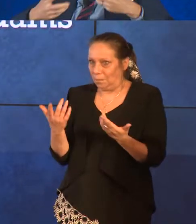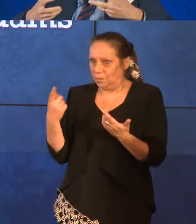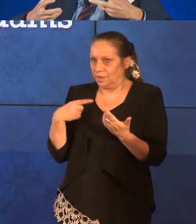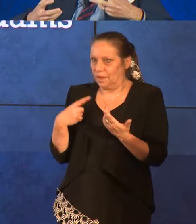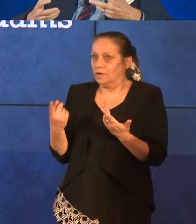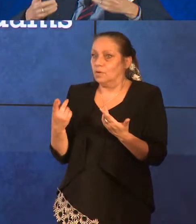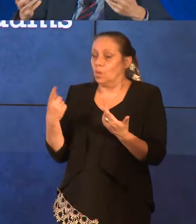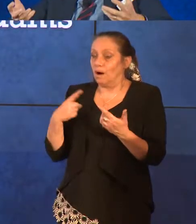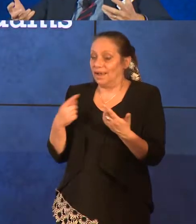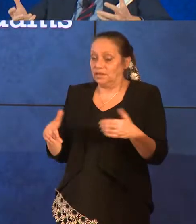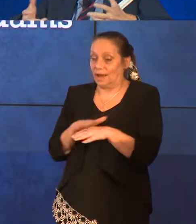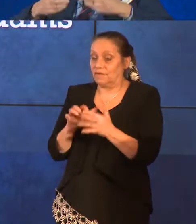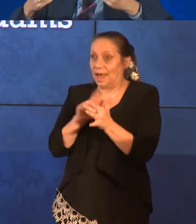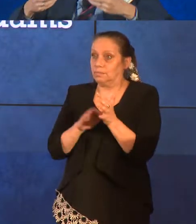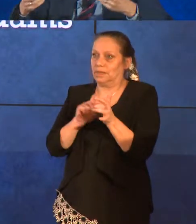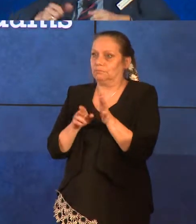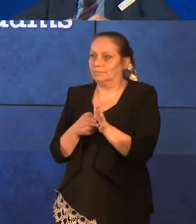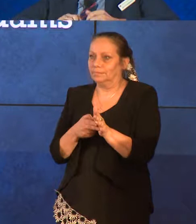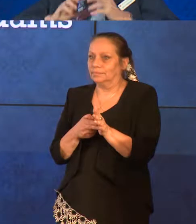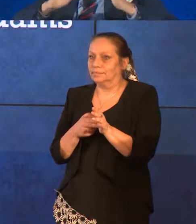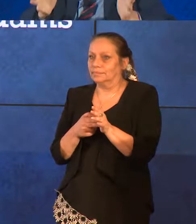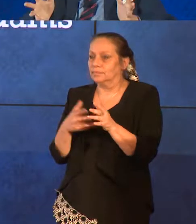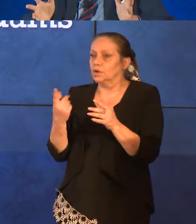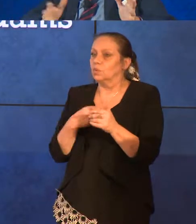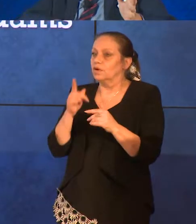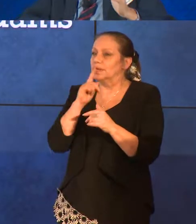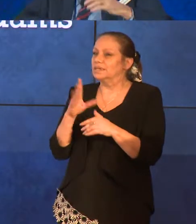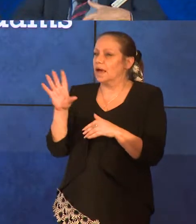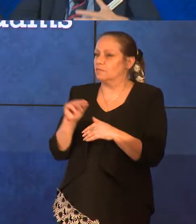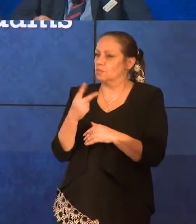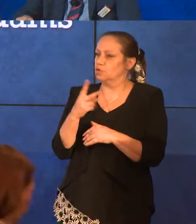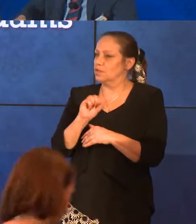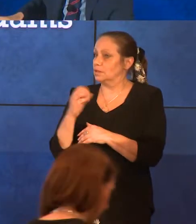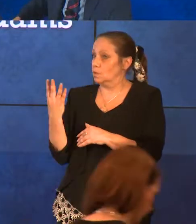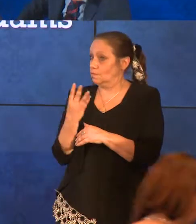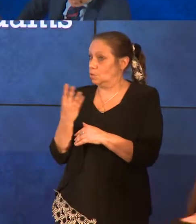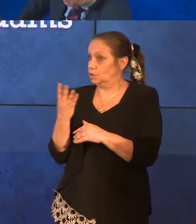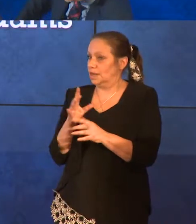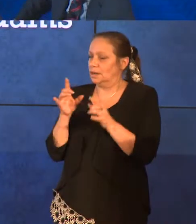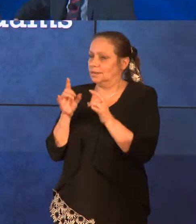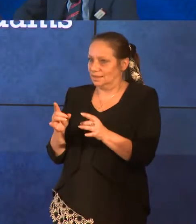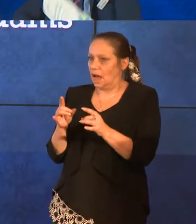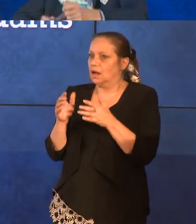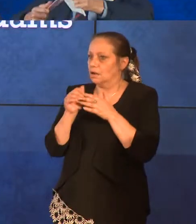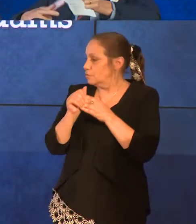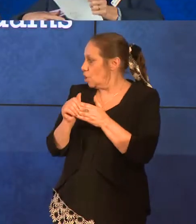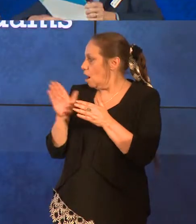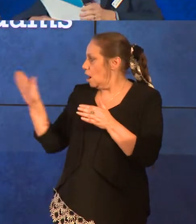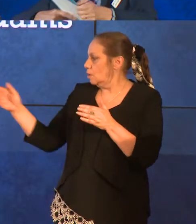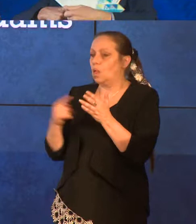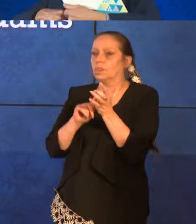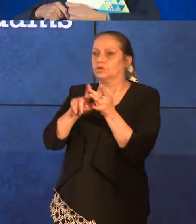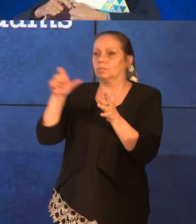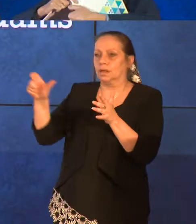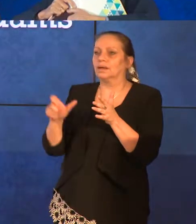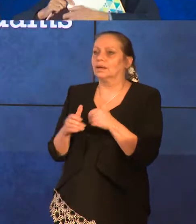So we've been in fact saying this now since 2014 was the origin of a guide that we have on this topic called A